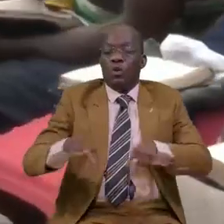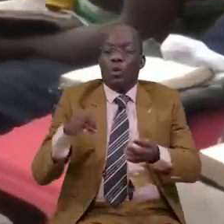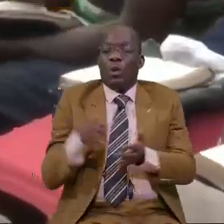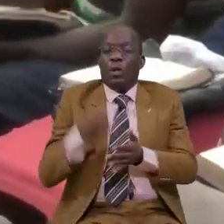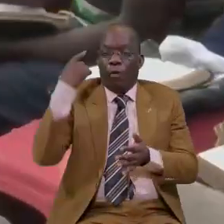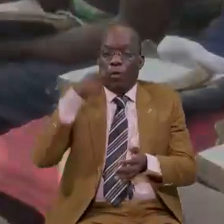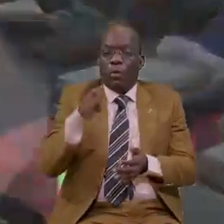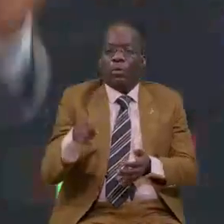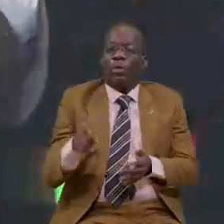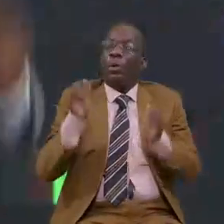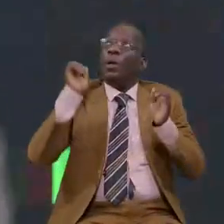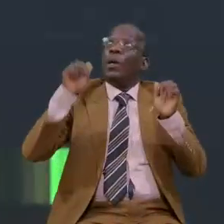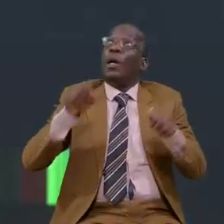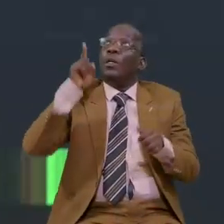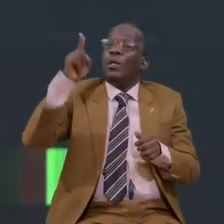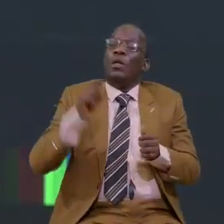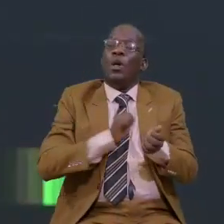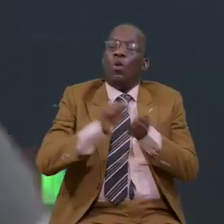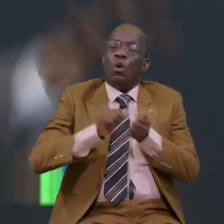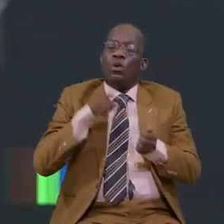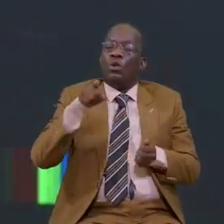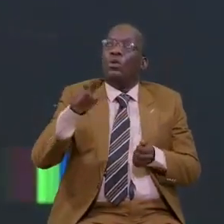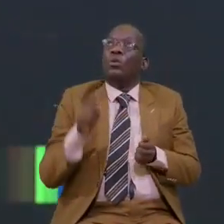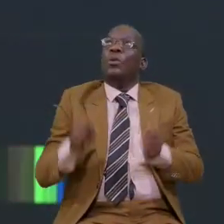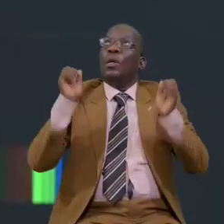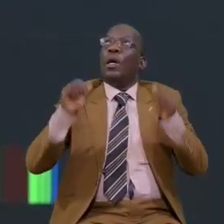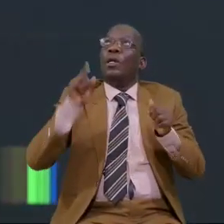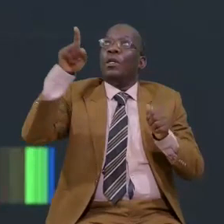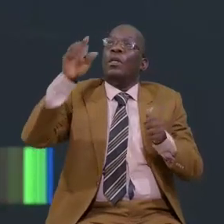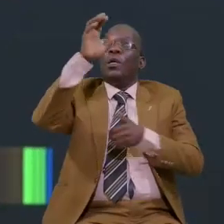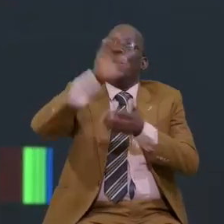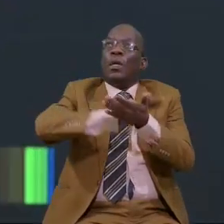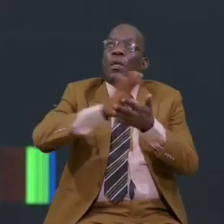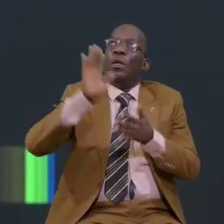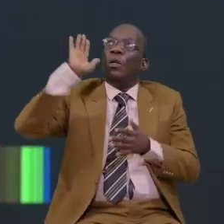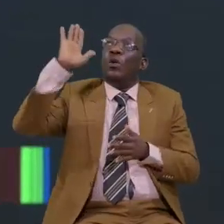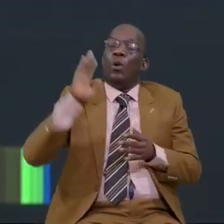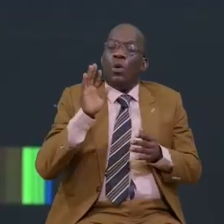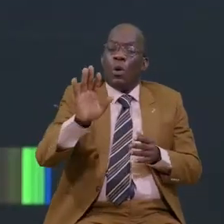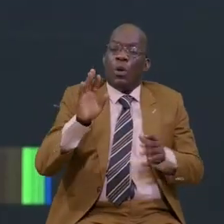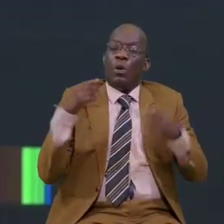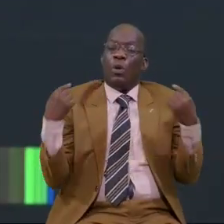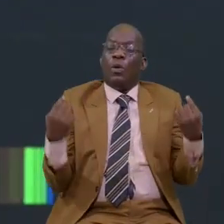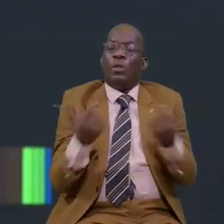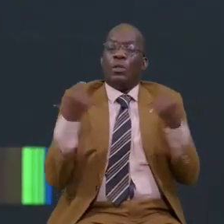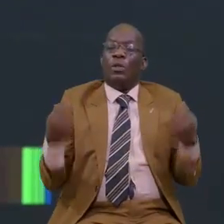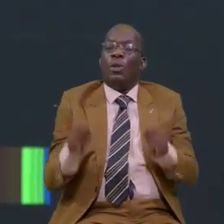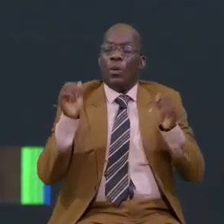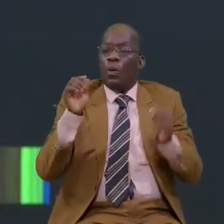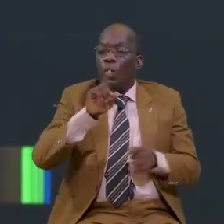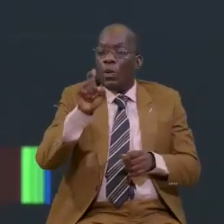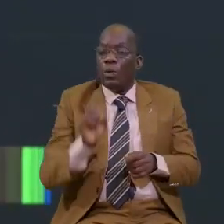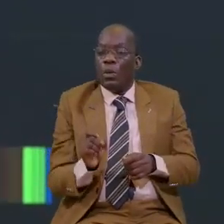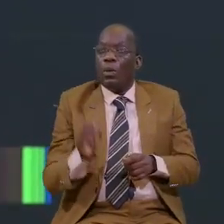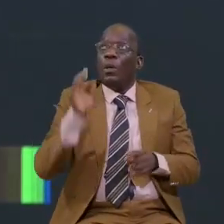you? Can he blot out your sin? Can he make you as white as snow? Tell me, tell me. Can he